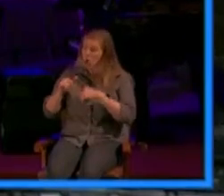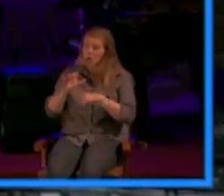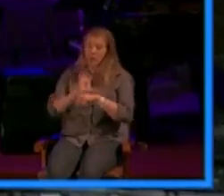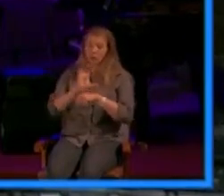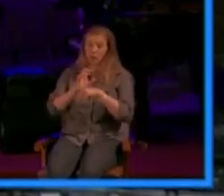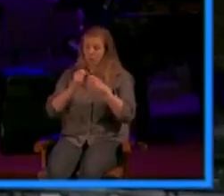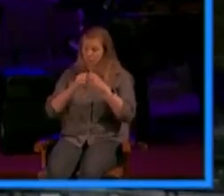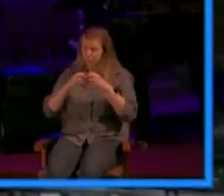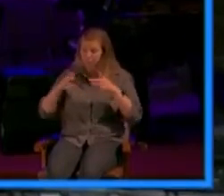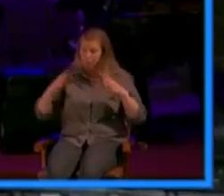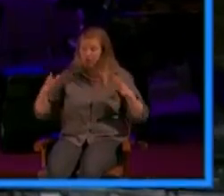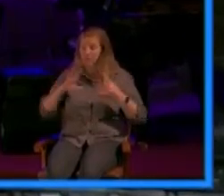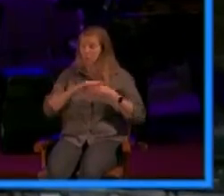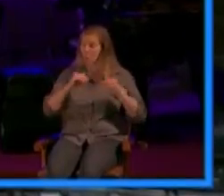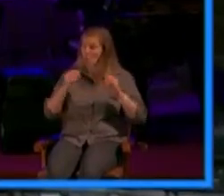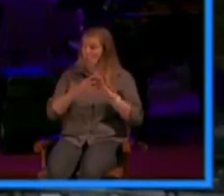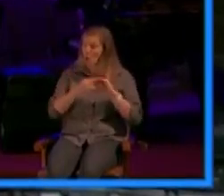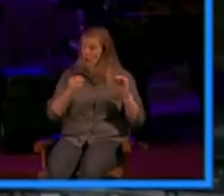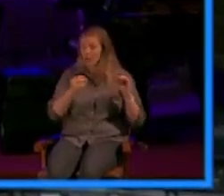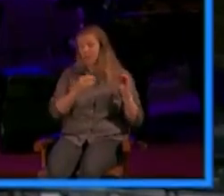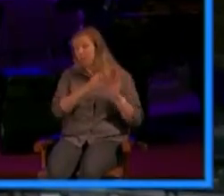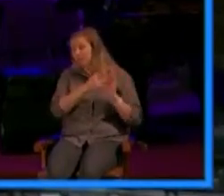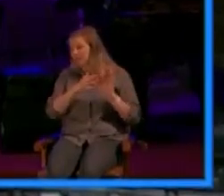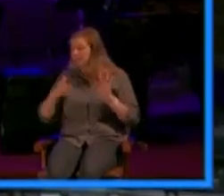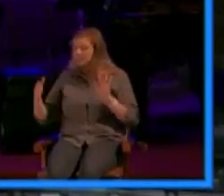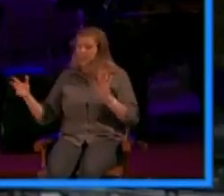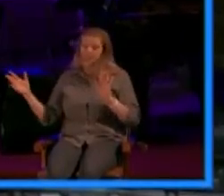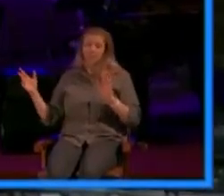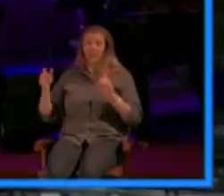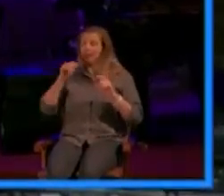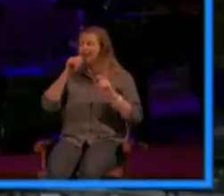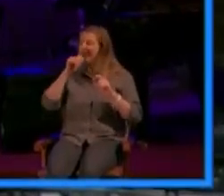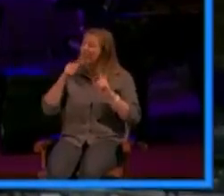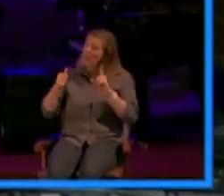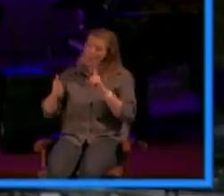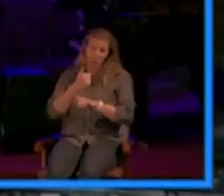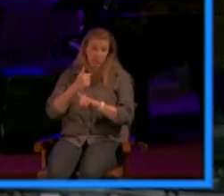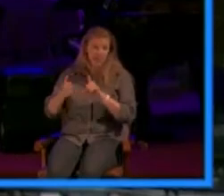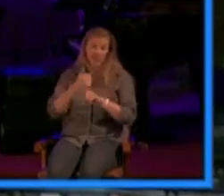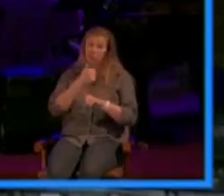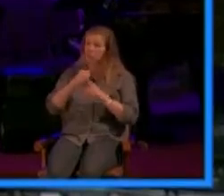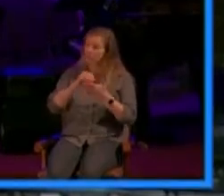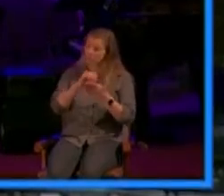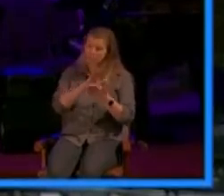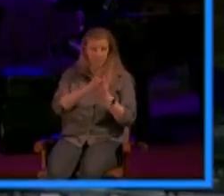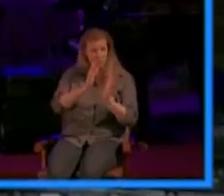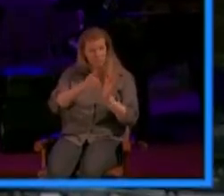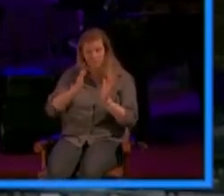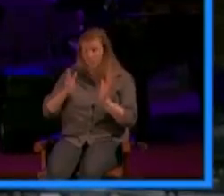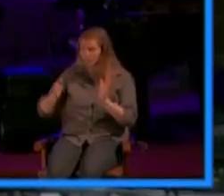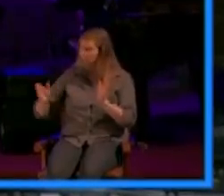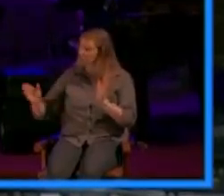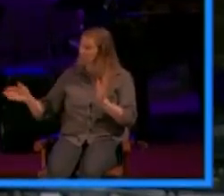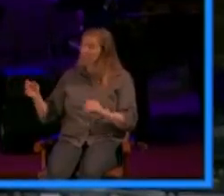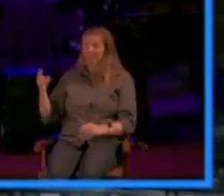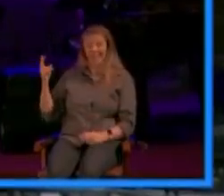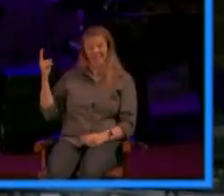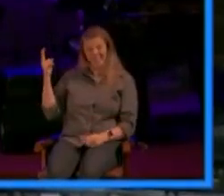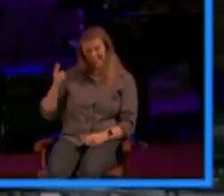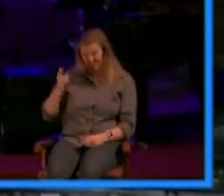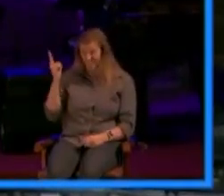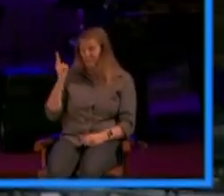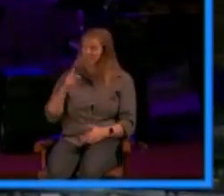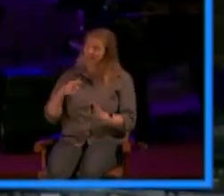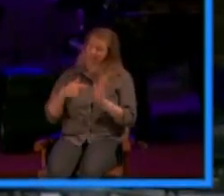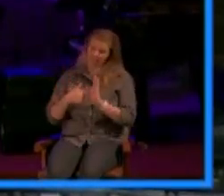and persecution is almost on every page. And then history records that every time the church suffers